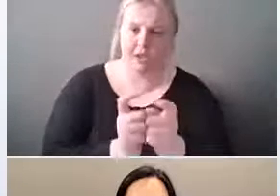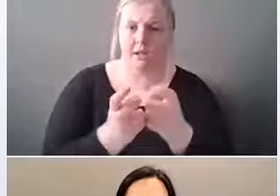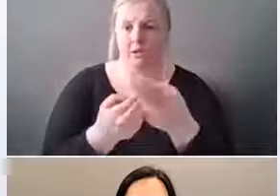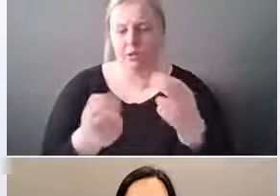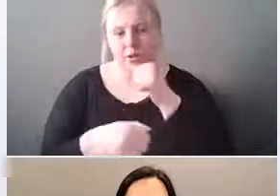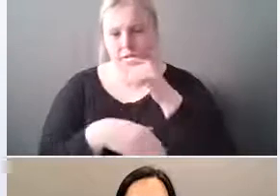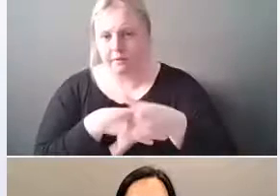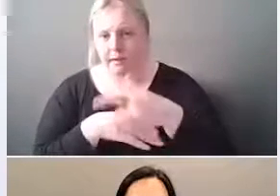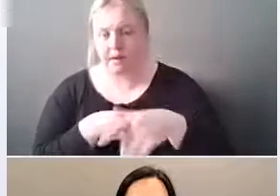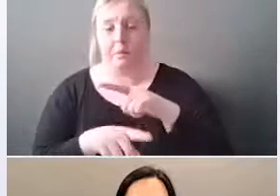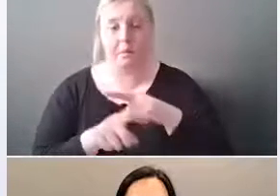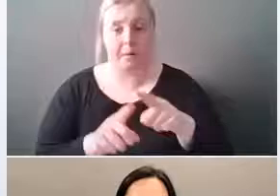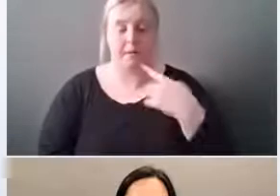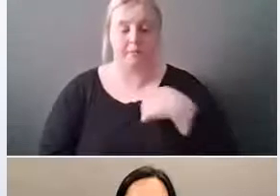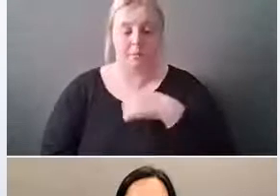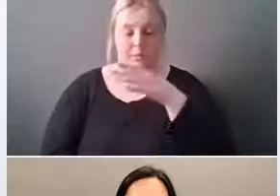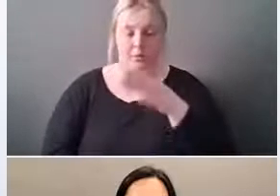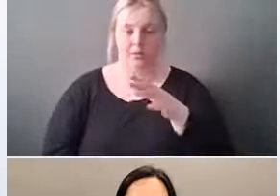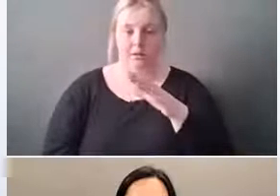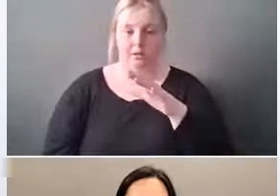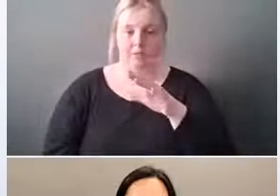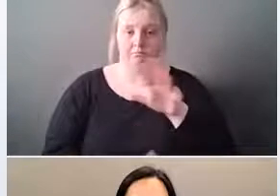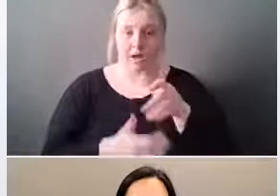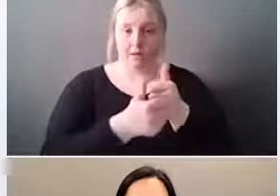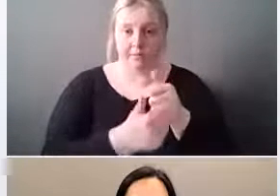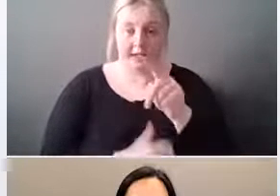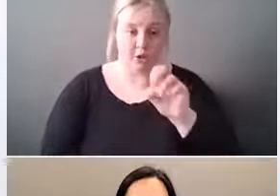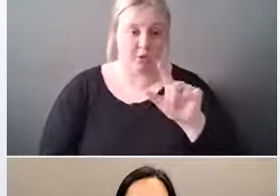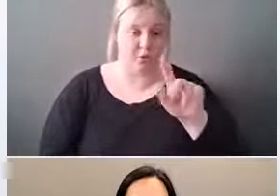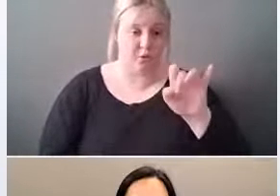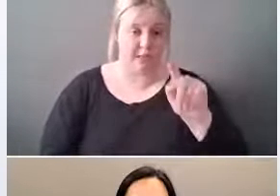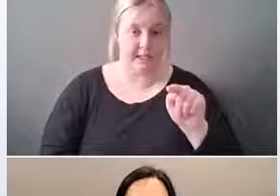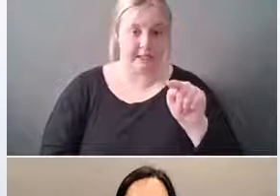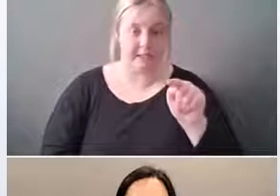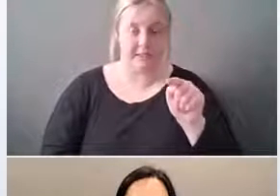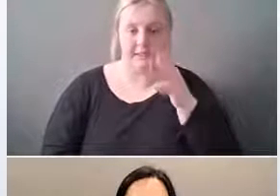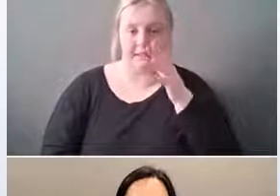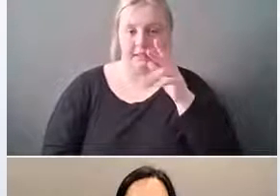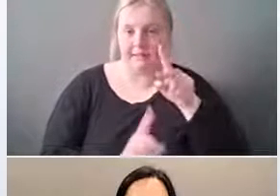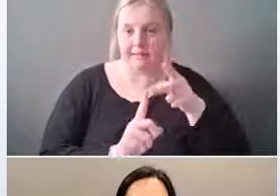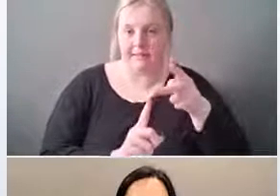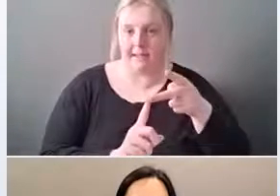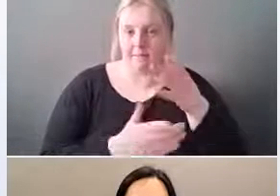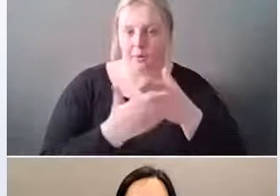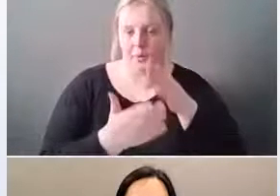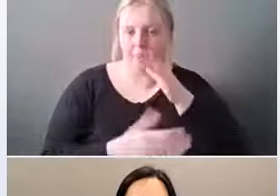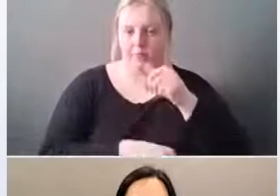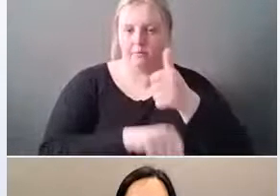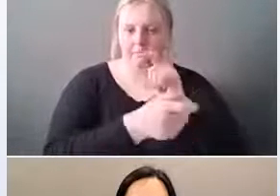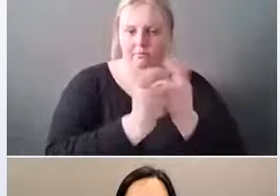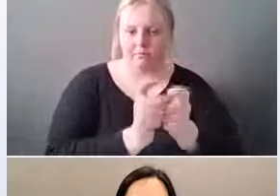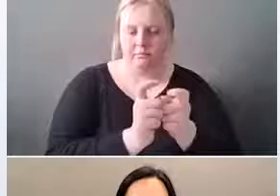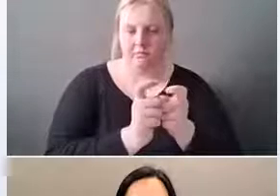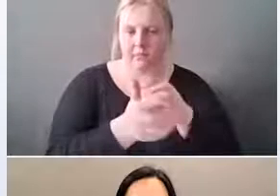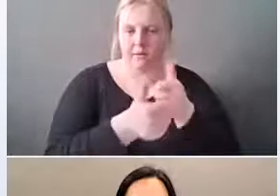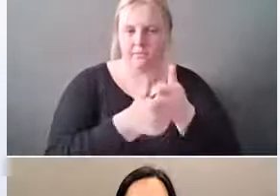but we will be incorporating those in the updates of the toolkit in this now second phase of the project. And we also just